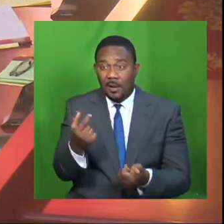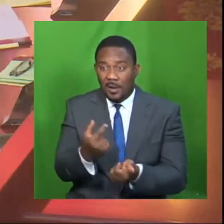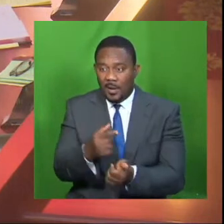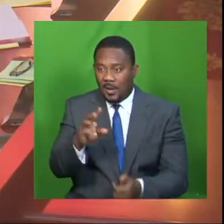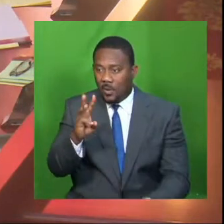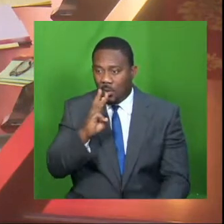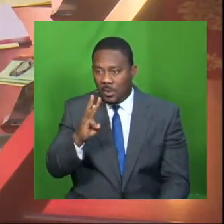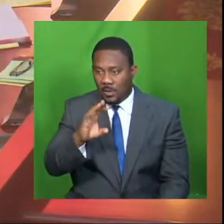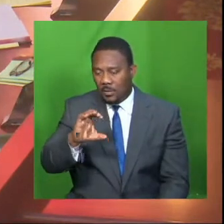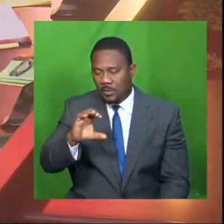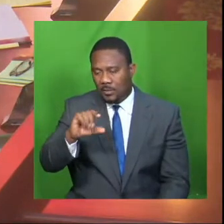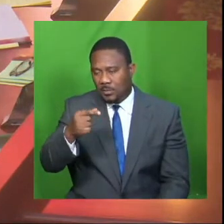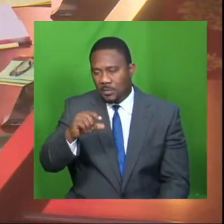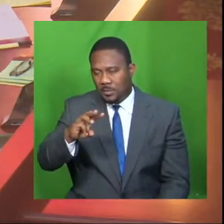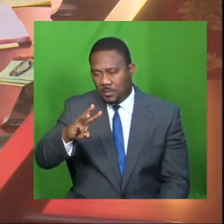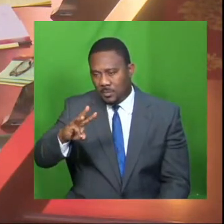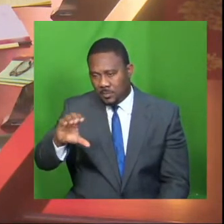time.